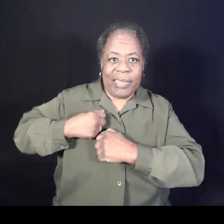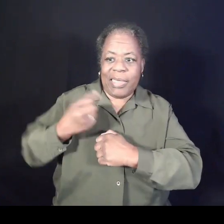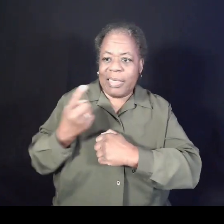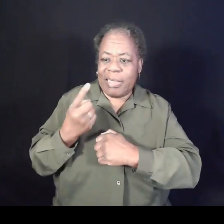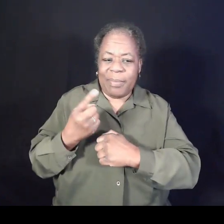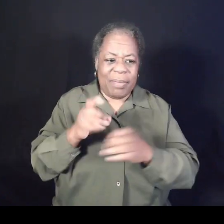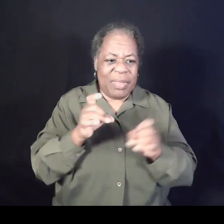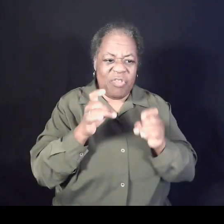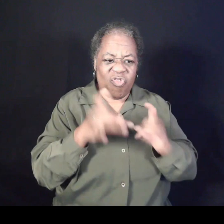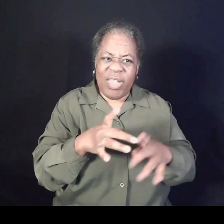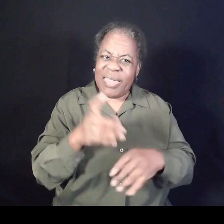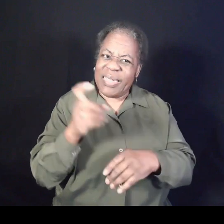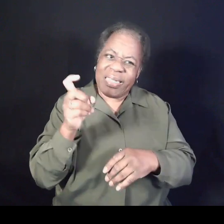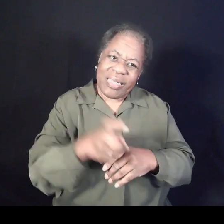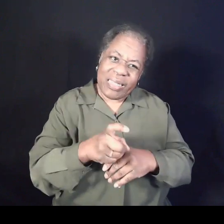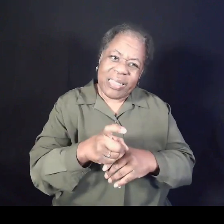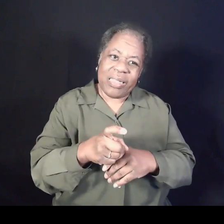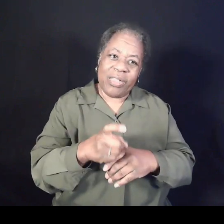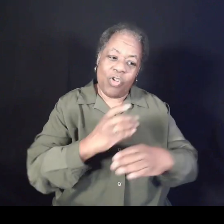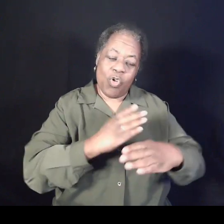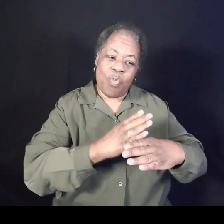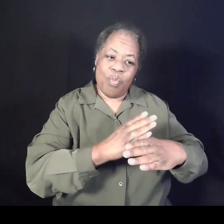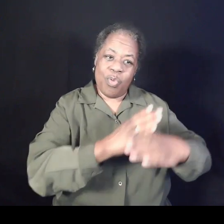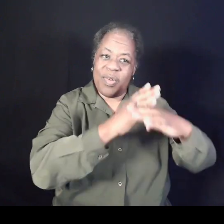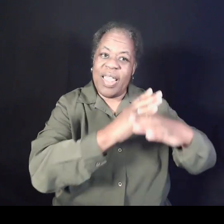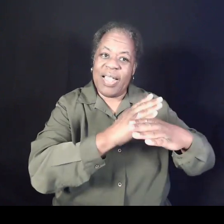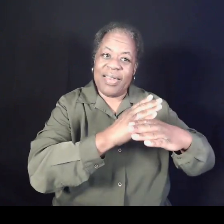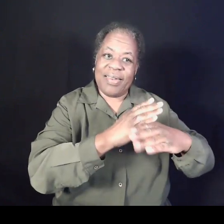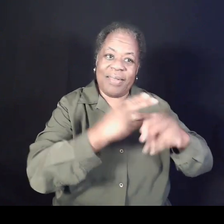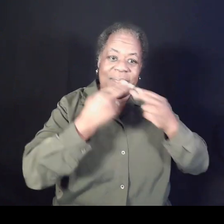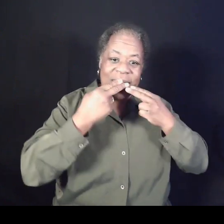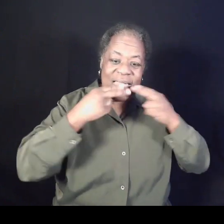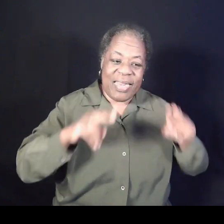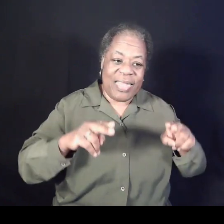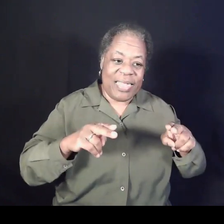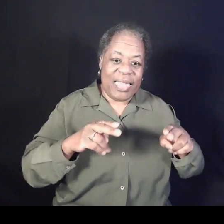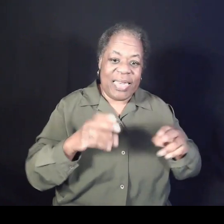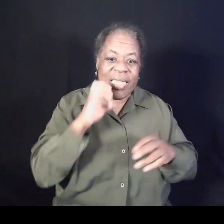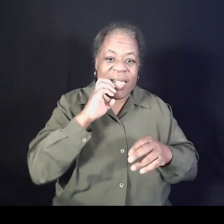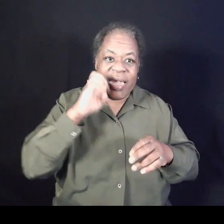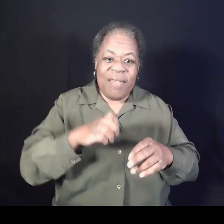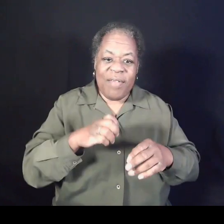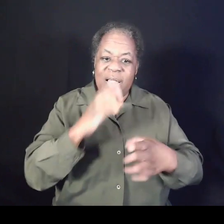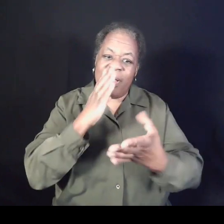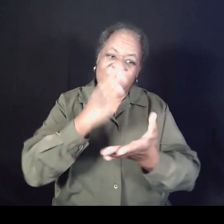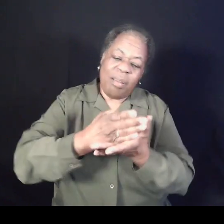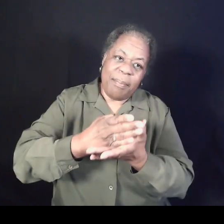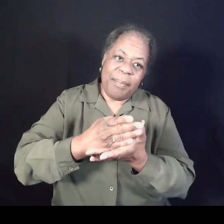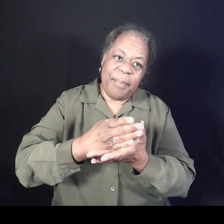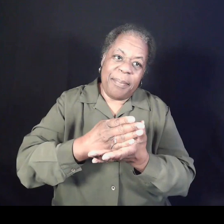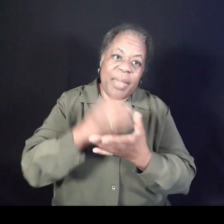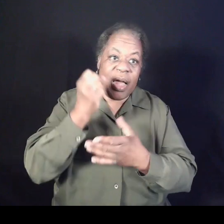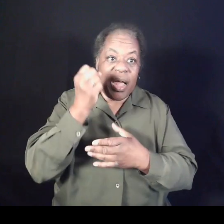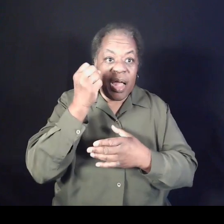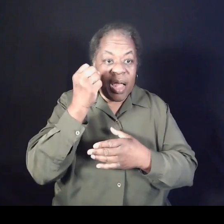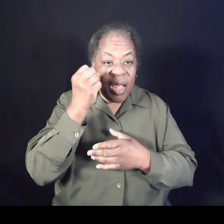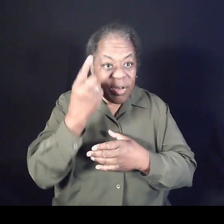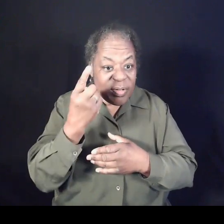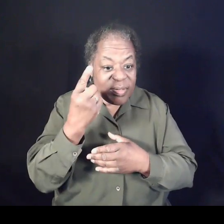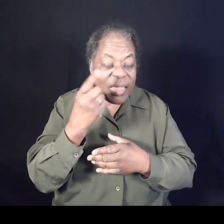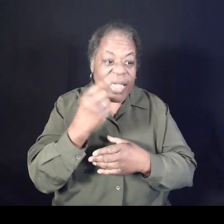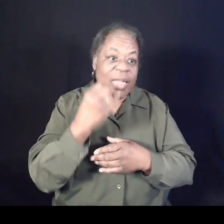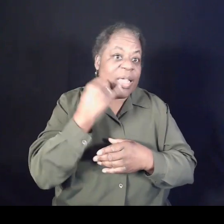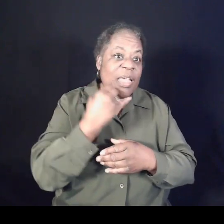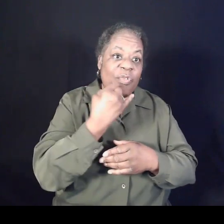necessity. To protect the innocent, to put an end to evil. And we understand that Israel has a right to protect itself and